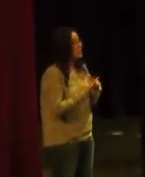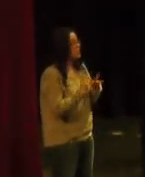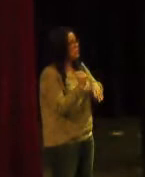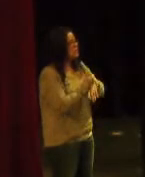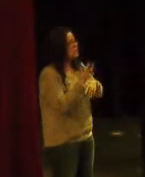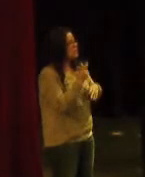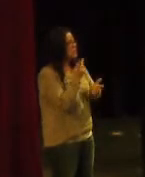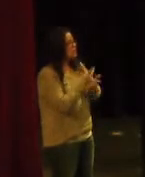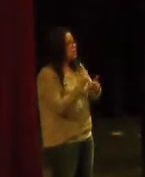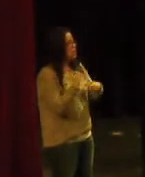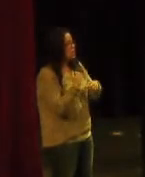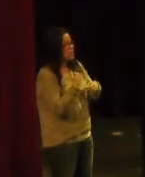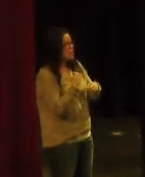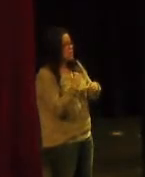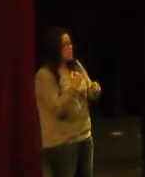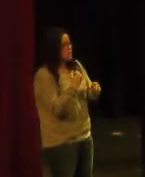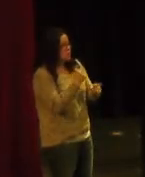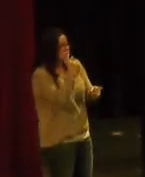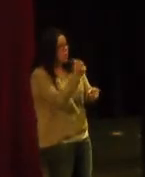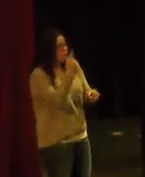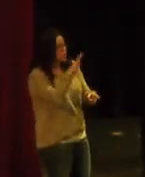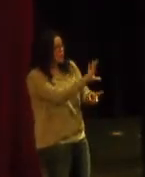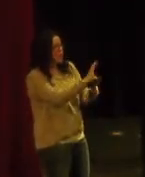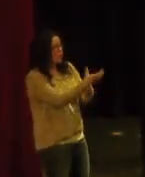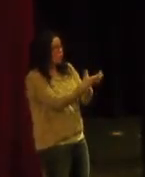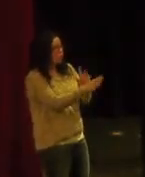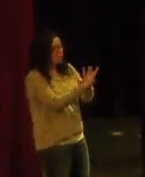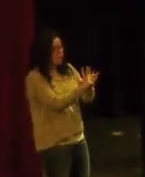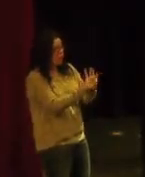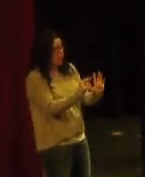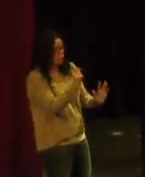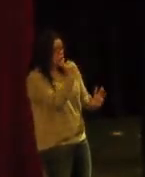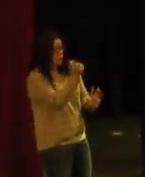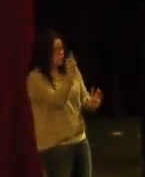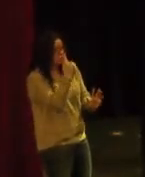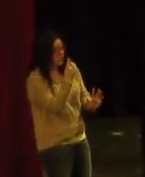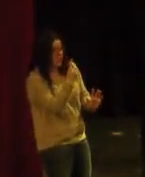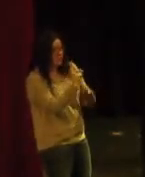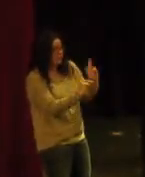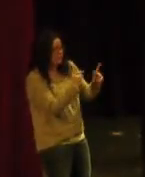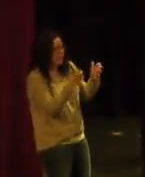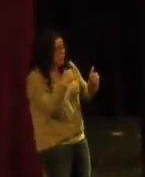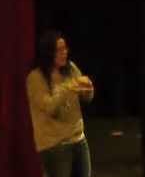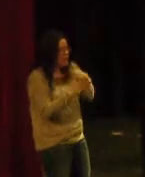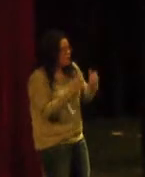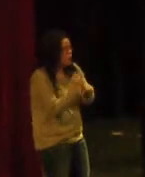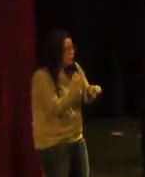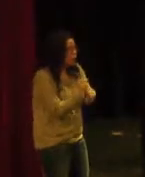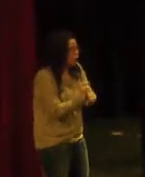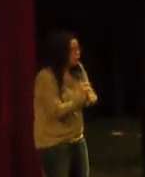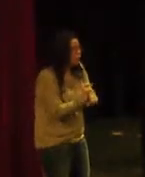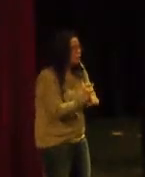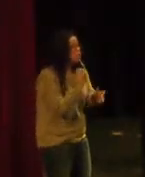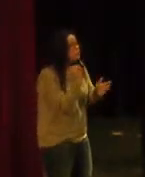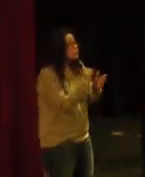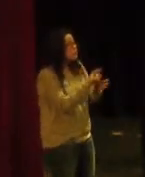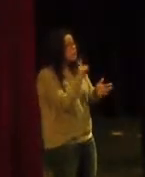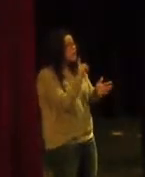failure by failing to understand the cultural background of the people who want to come here to work. This presupposes something, by the